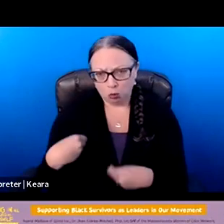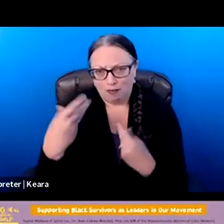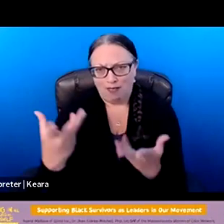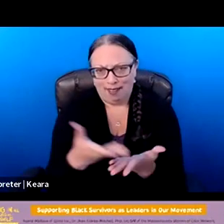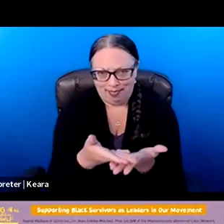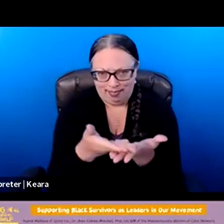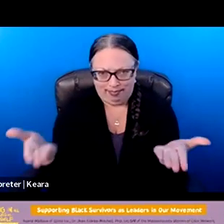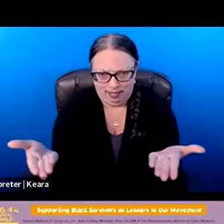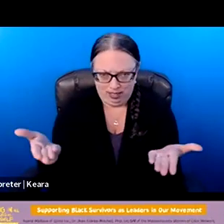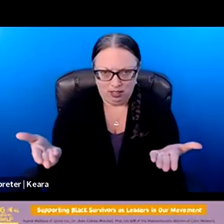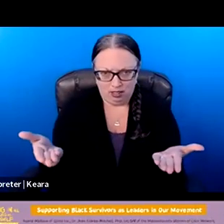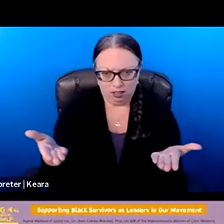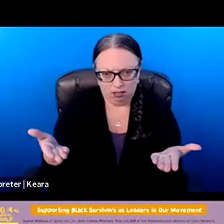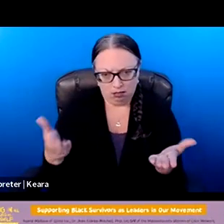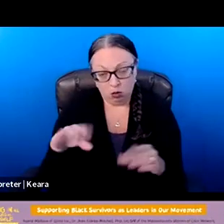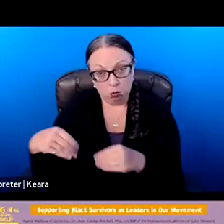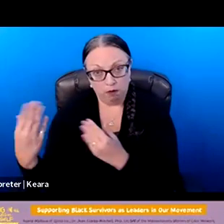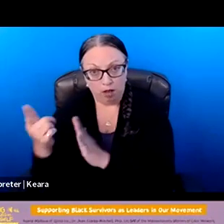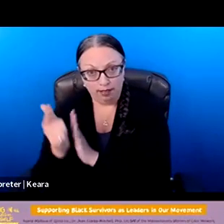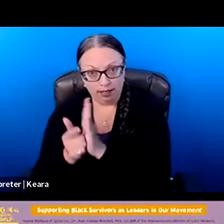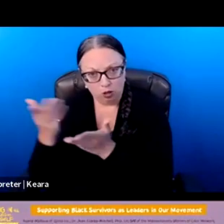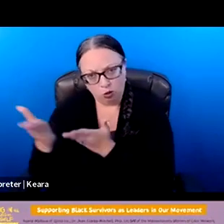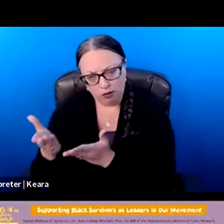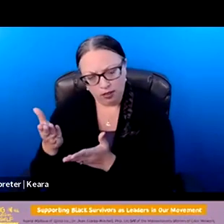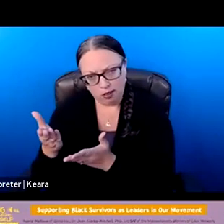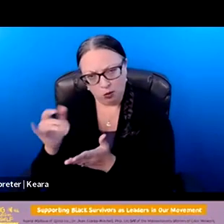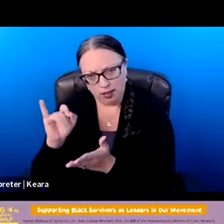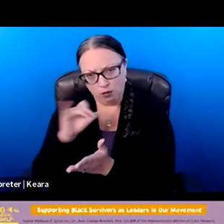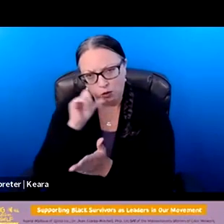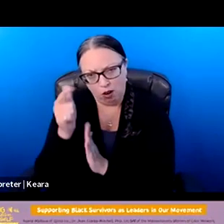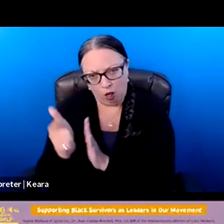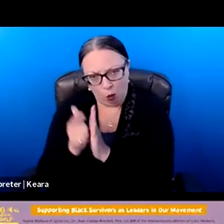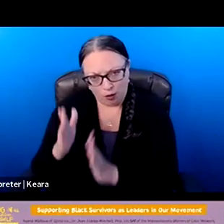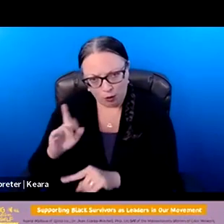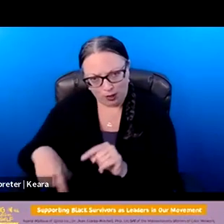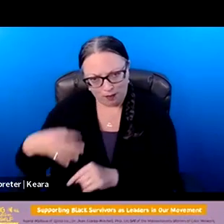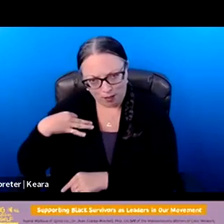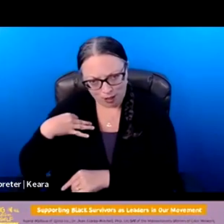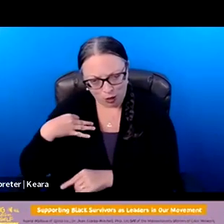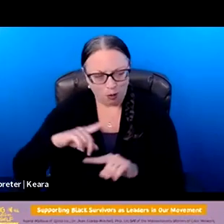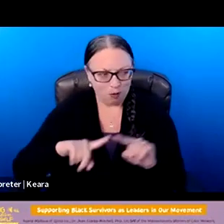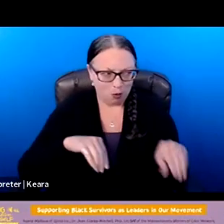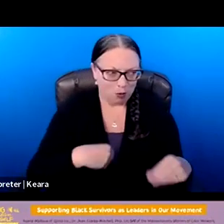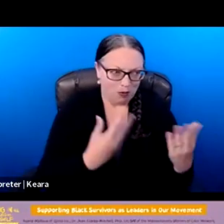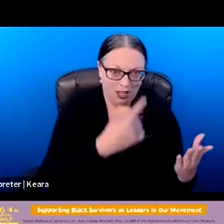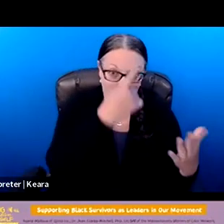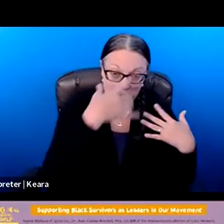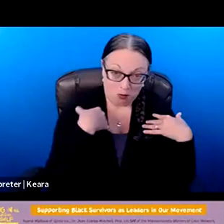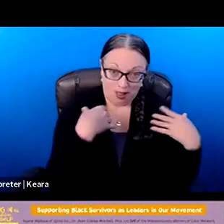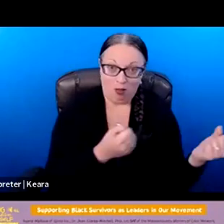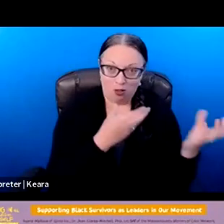if you're not like you provide legal services. So if you're not a lawyer, you can't really volunteer. And then we're starting to provide mental health services. So if you're not a